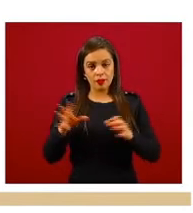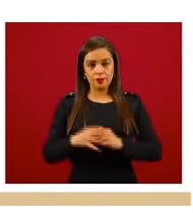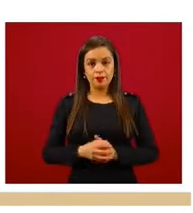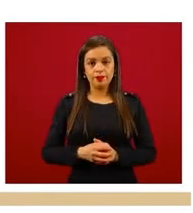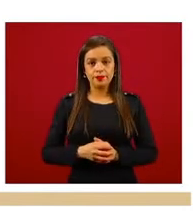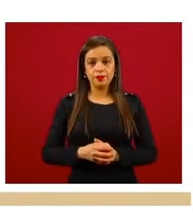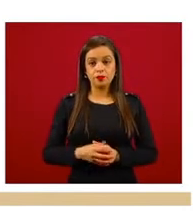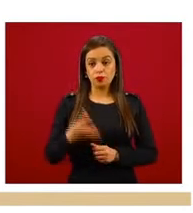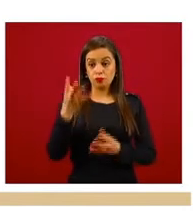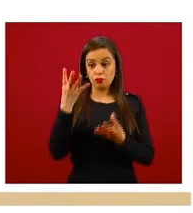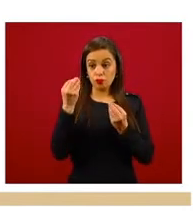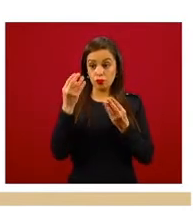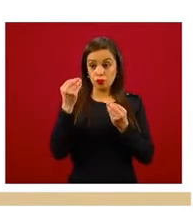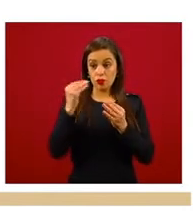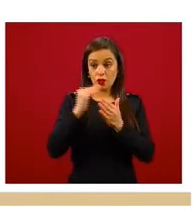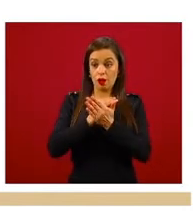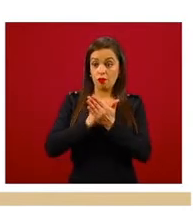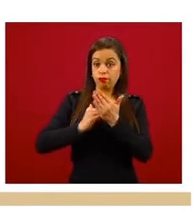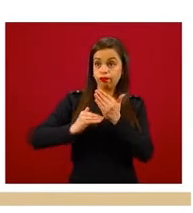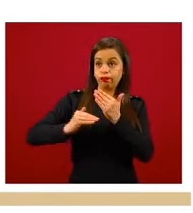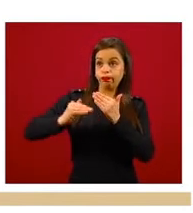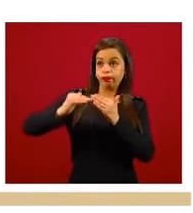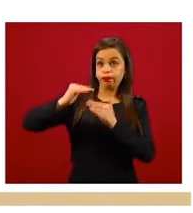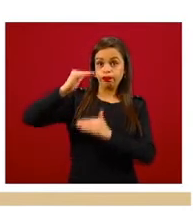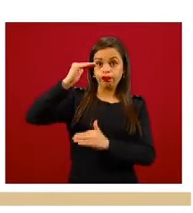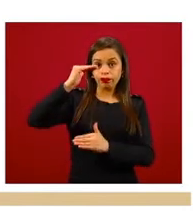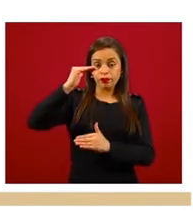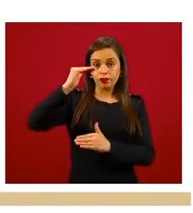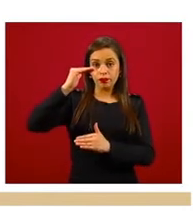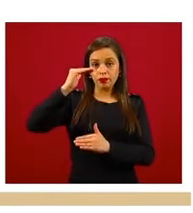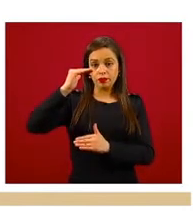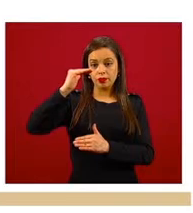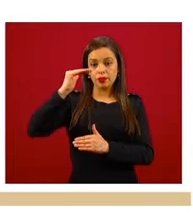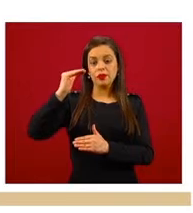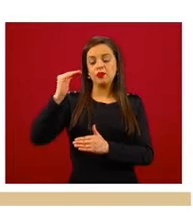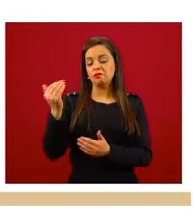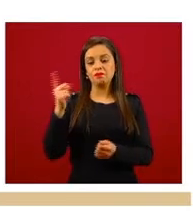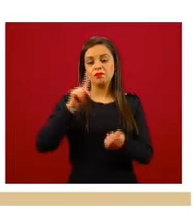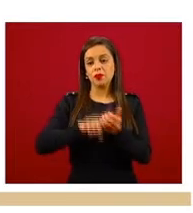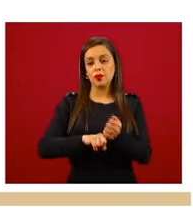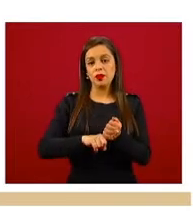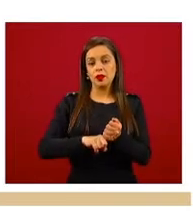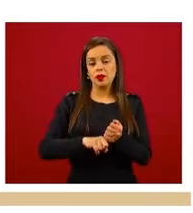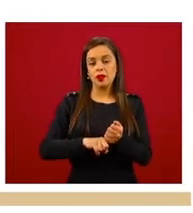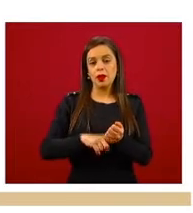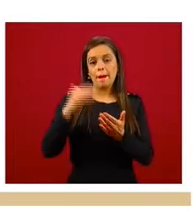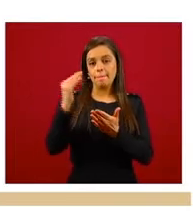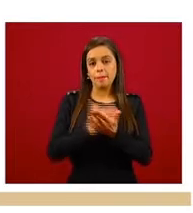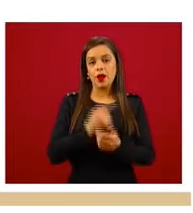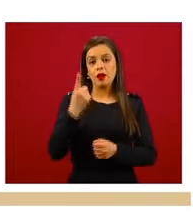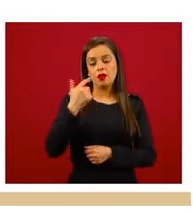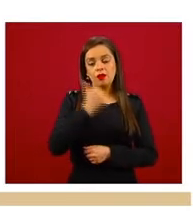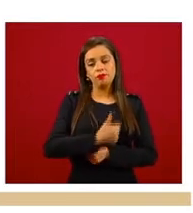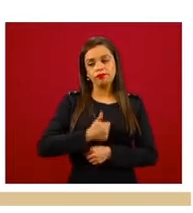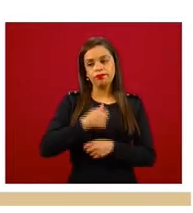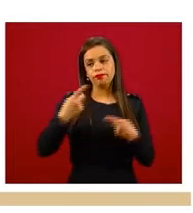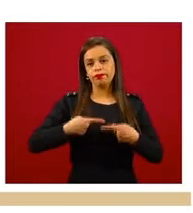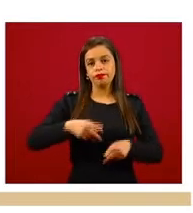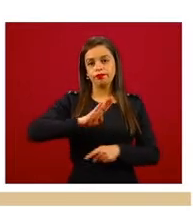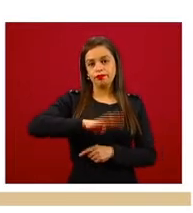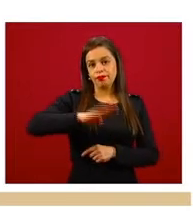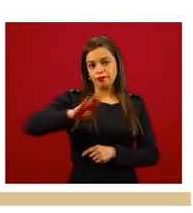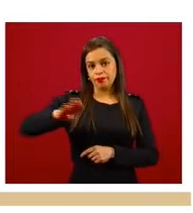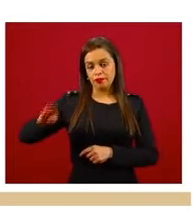state. You can see that it's not as high as we have had on those who have unfortunately